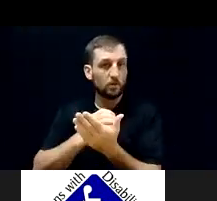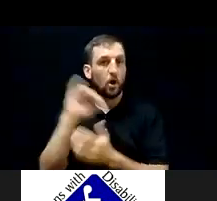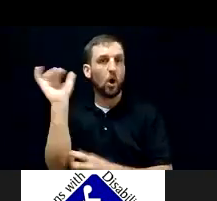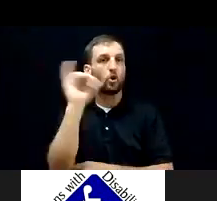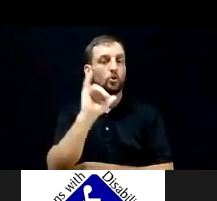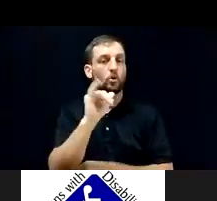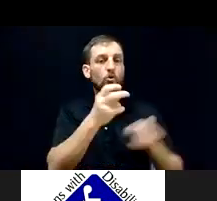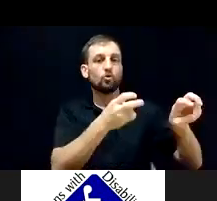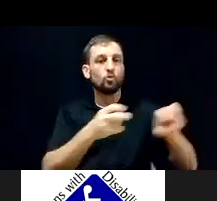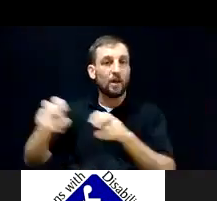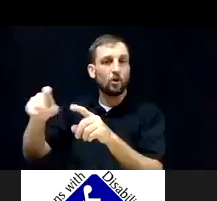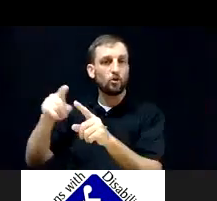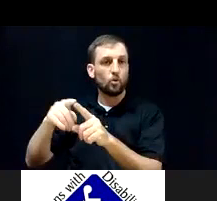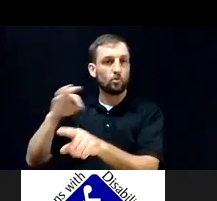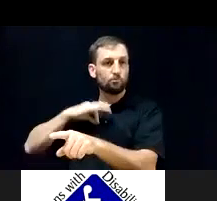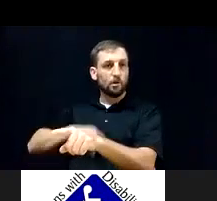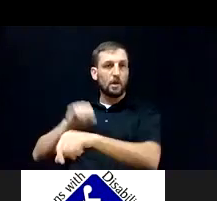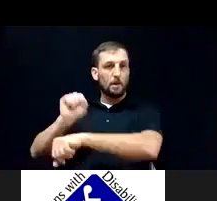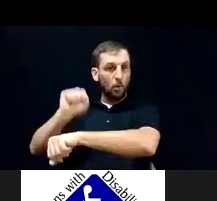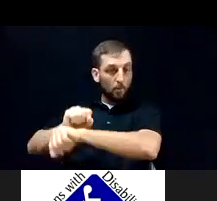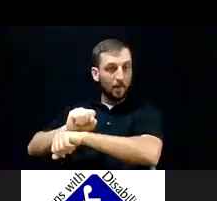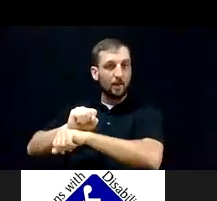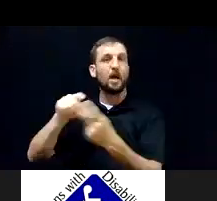gainful employment and independent living.